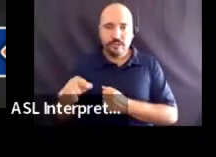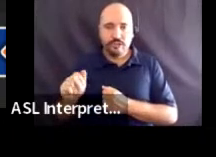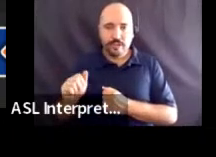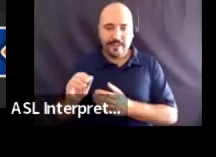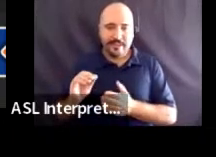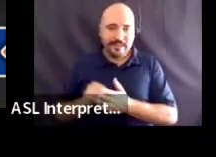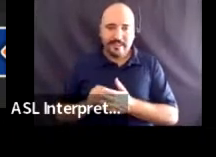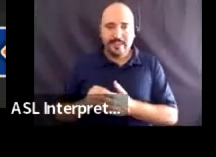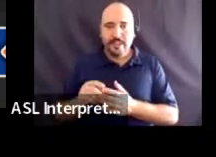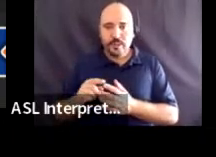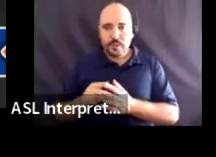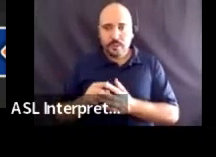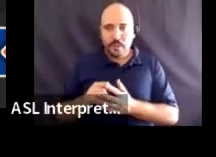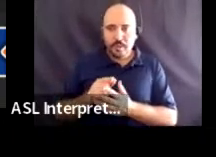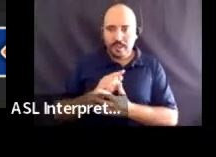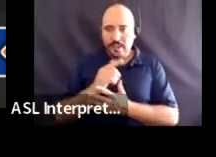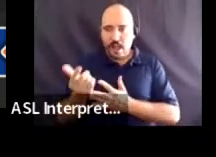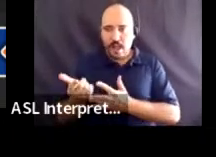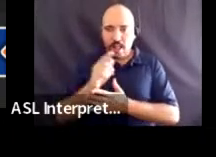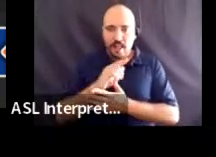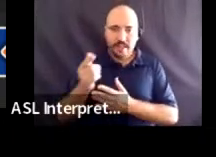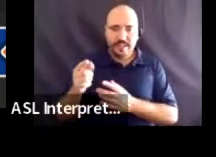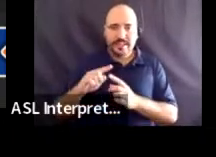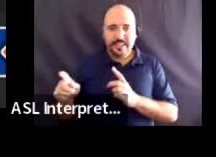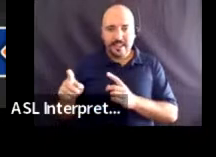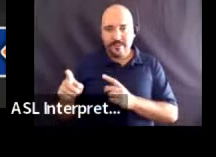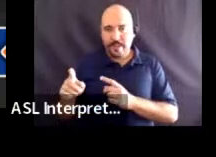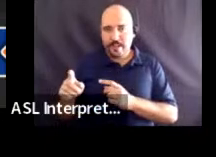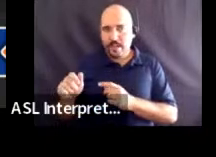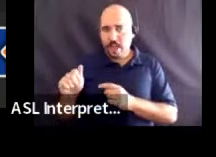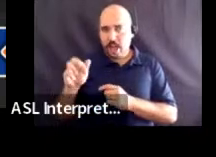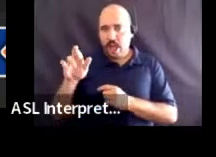To toggle different ARIA values and